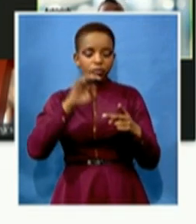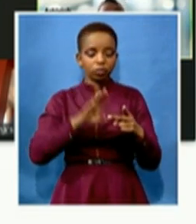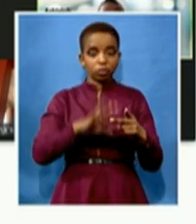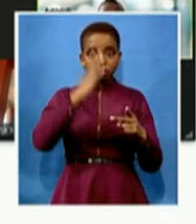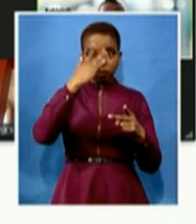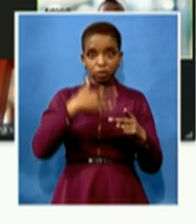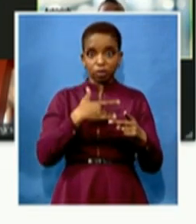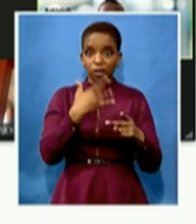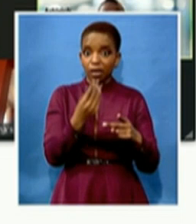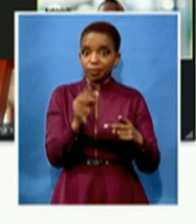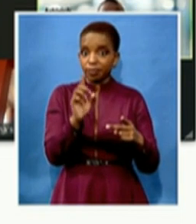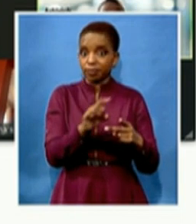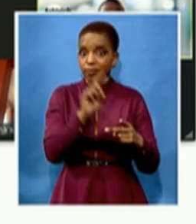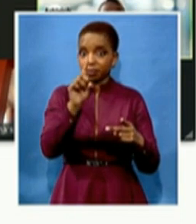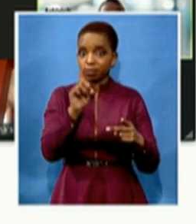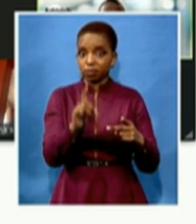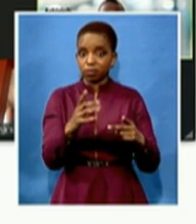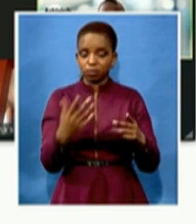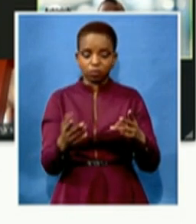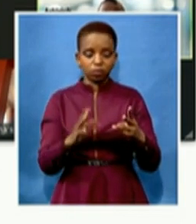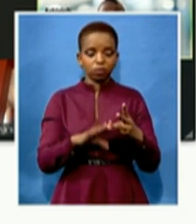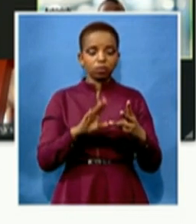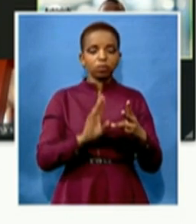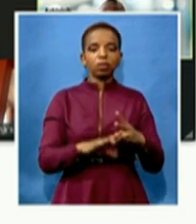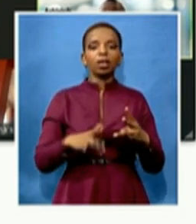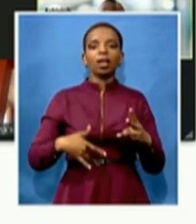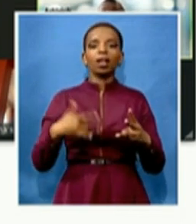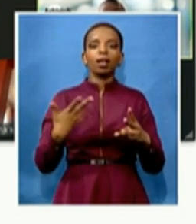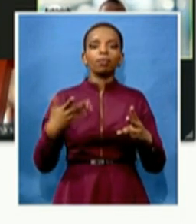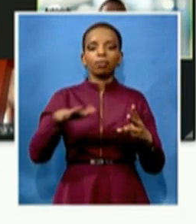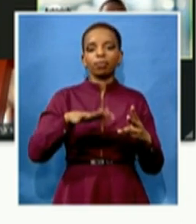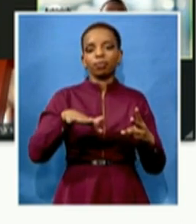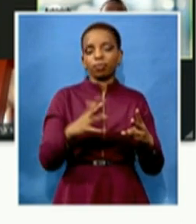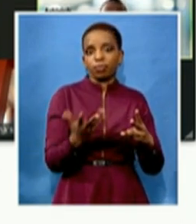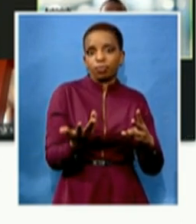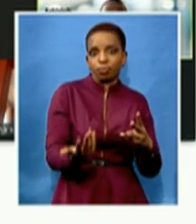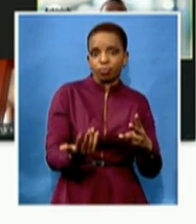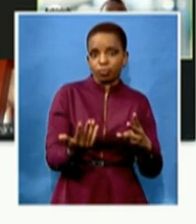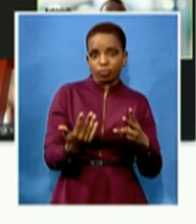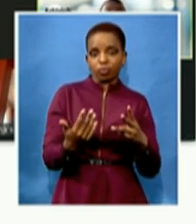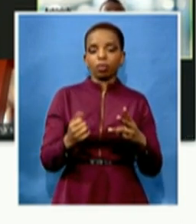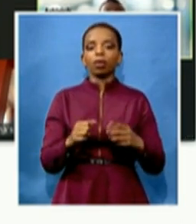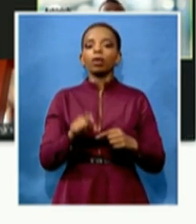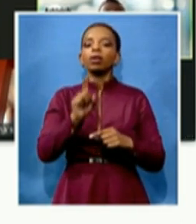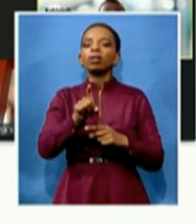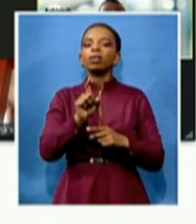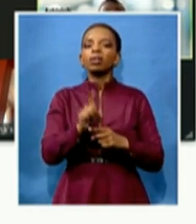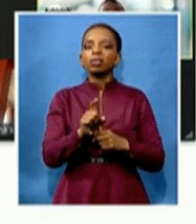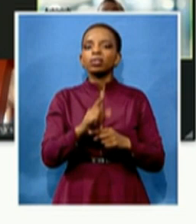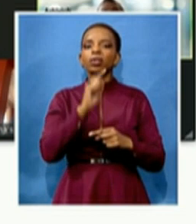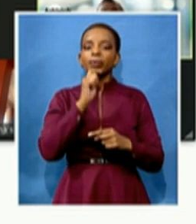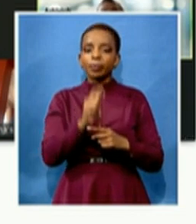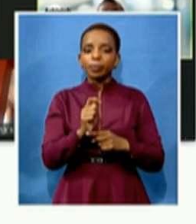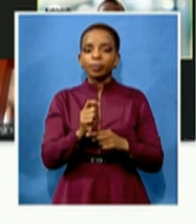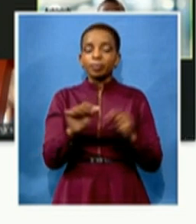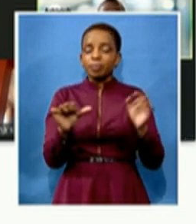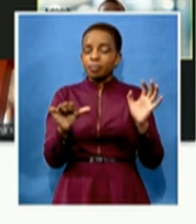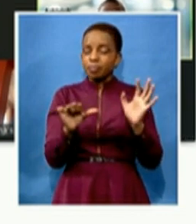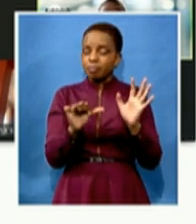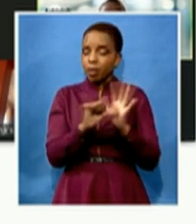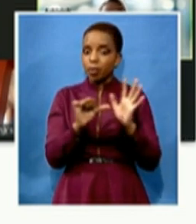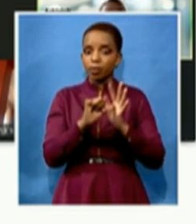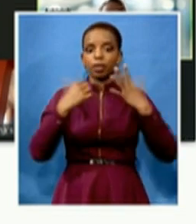underlying ailment that you may have. This is, of course, incredibly important when considering